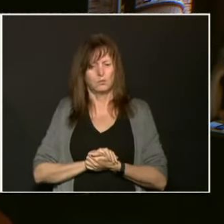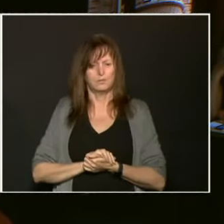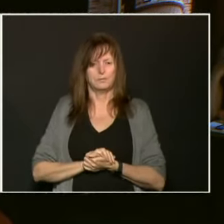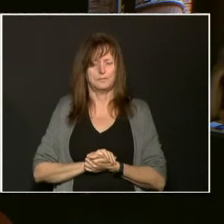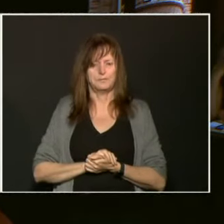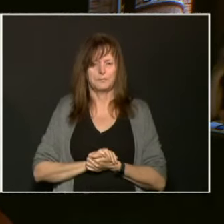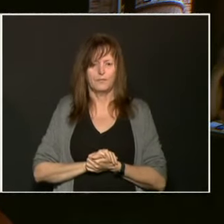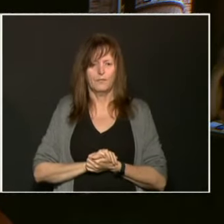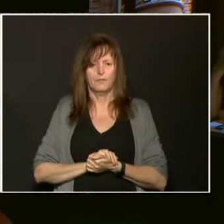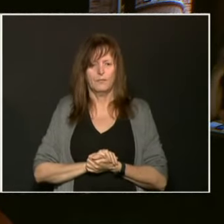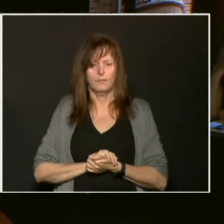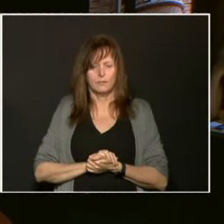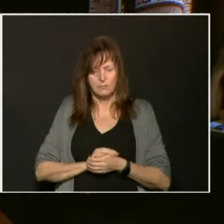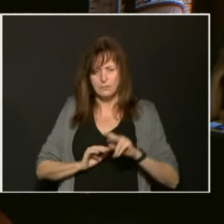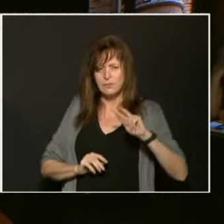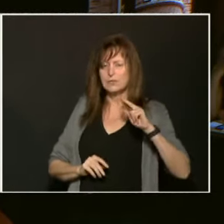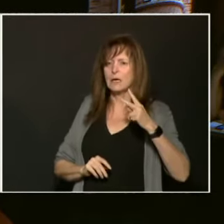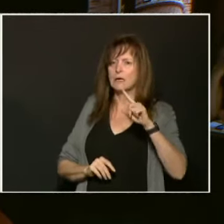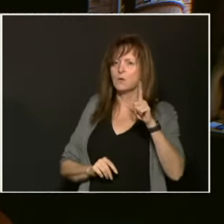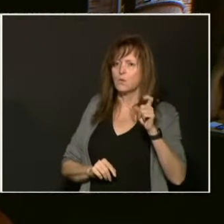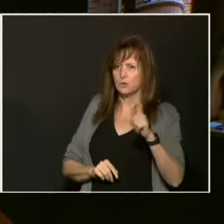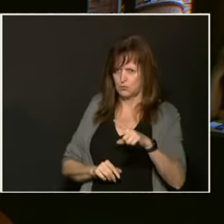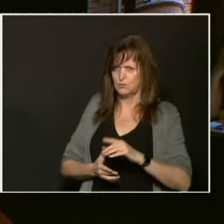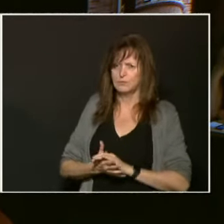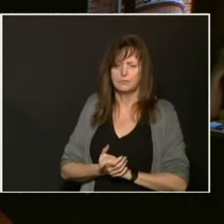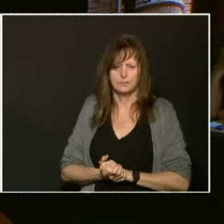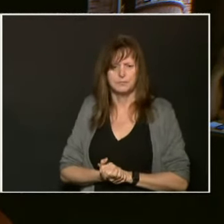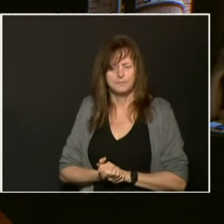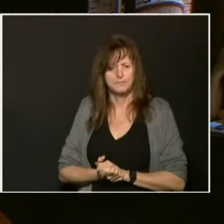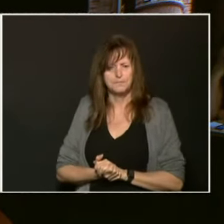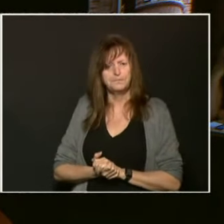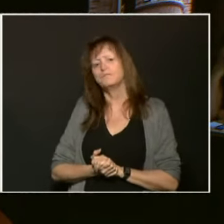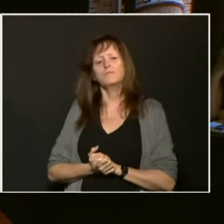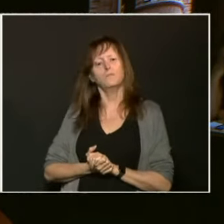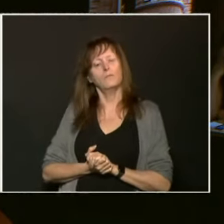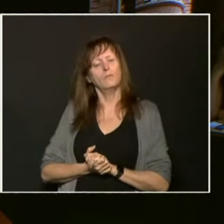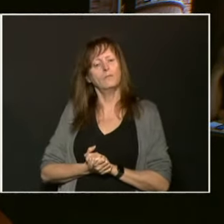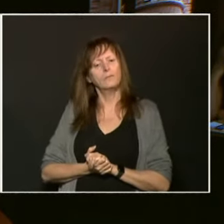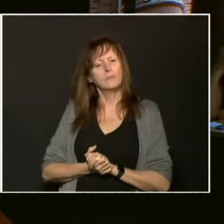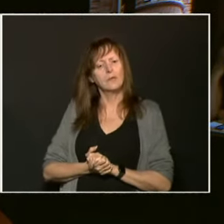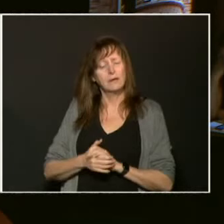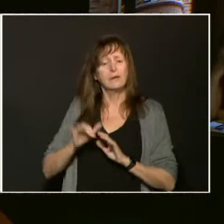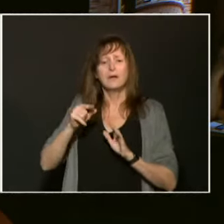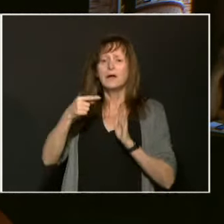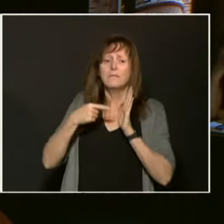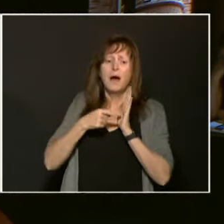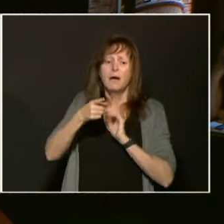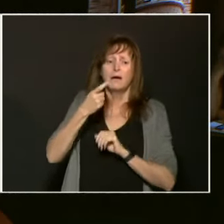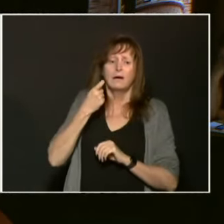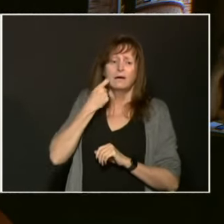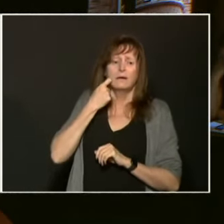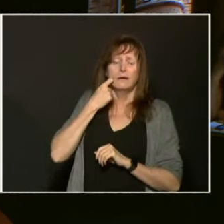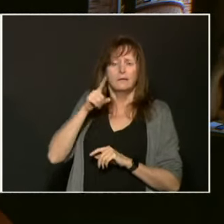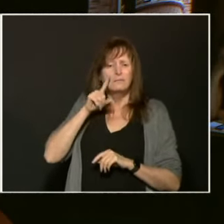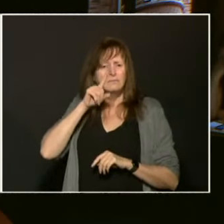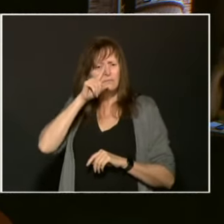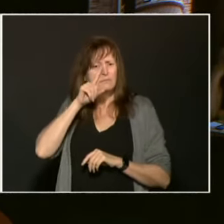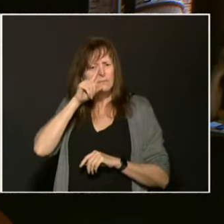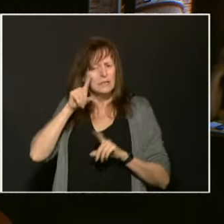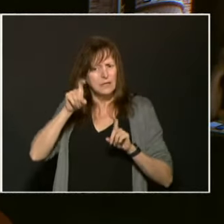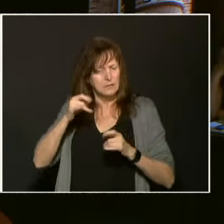I mean, this modeling briefing did say that, testing levels are down, and as much as positivity is also down, I think